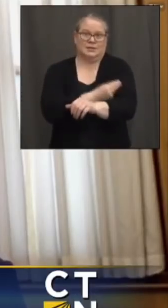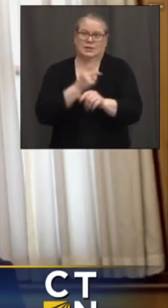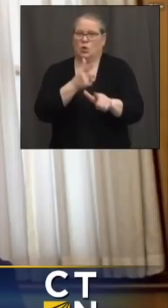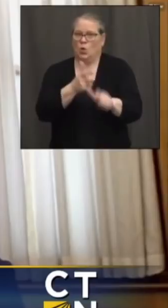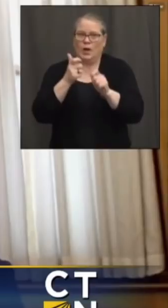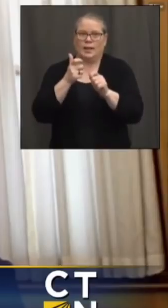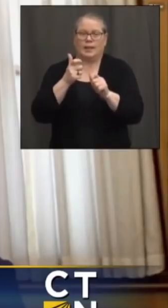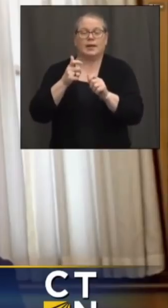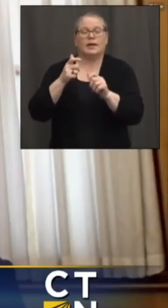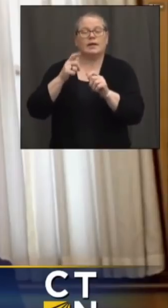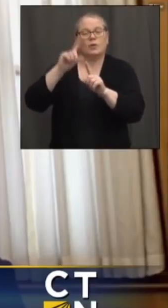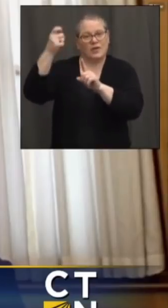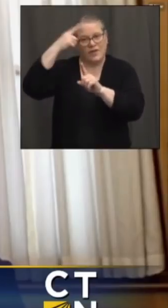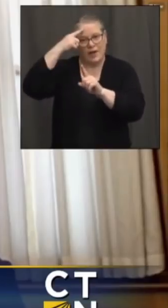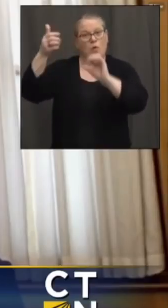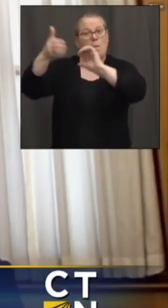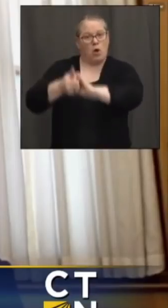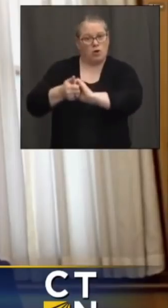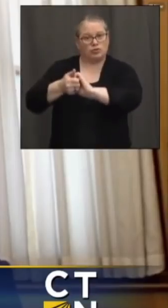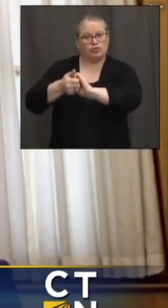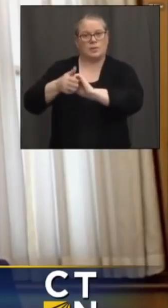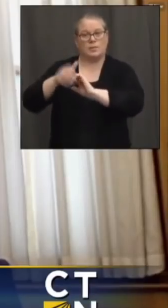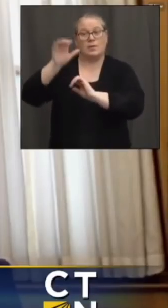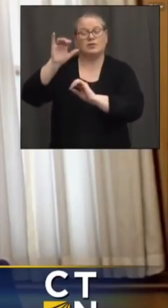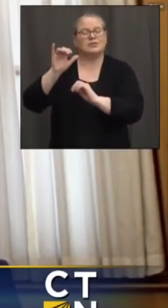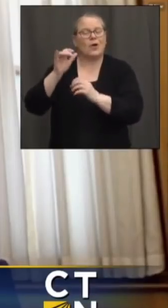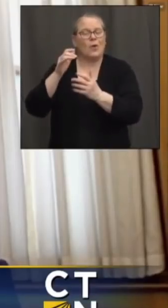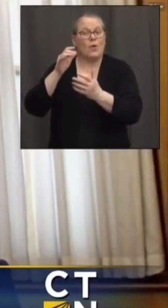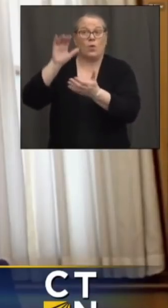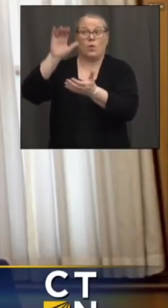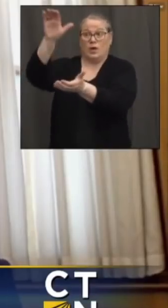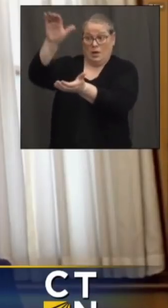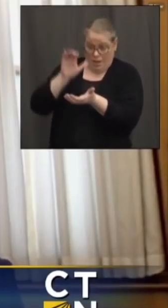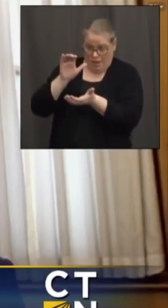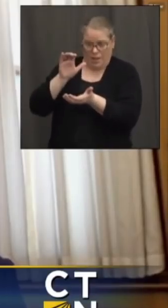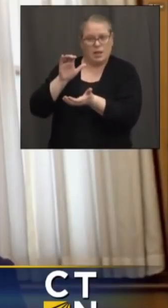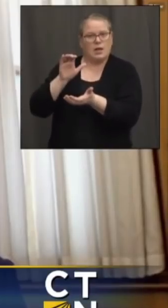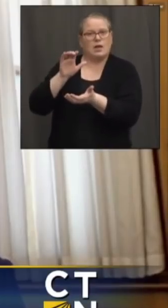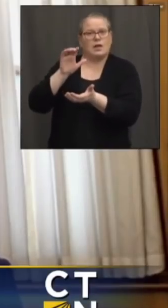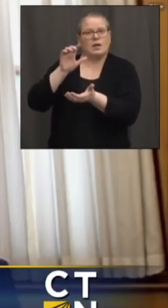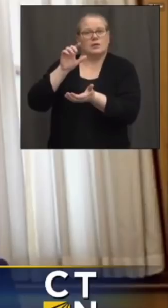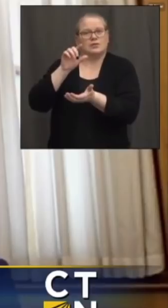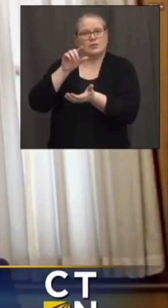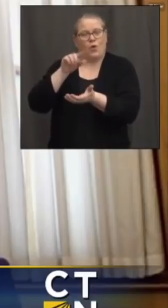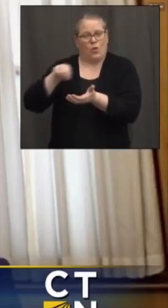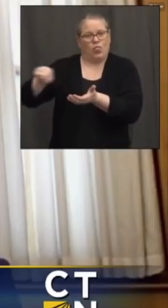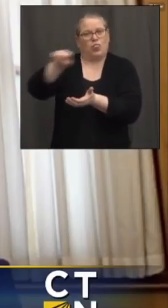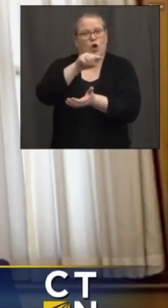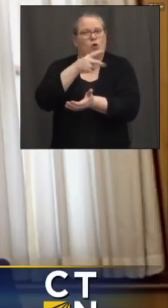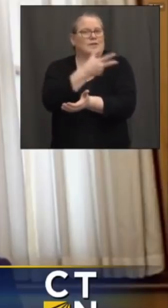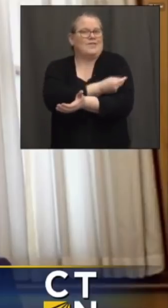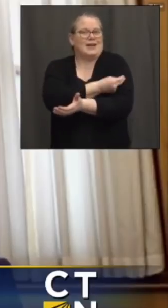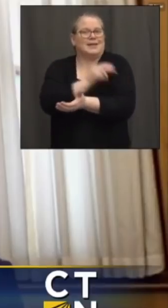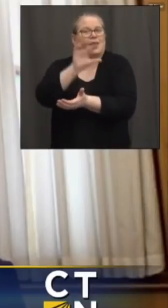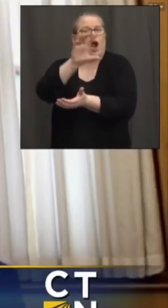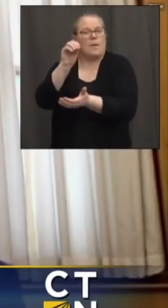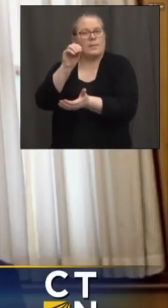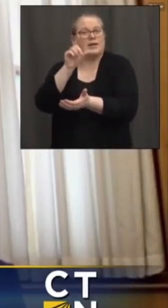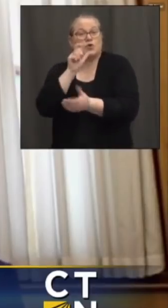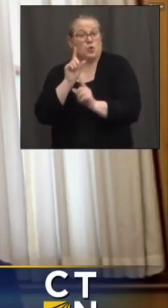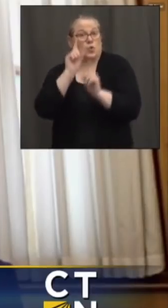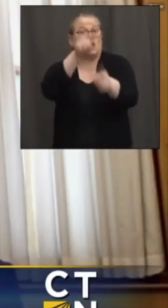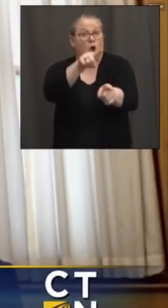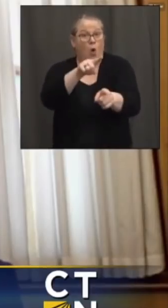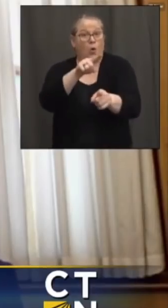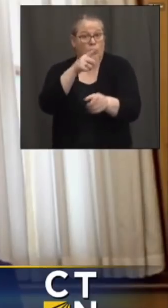federal partnership. We had to allocate doses to those vaccinating partners, but the program didn't actually start